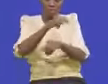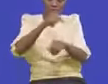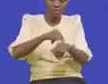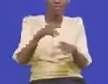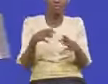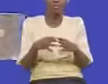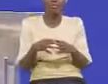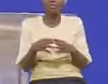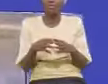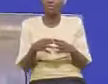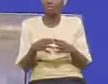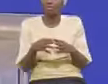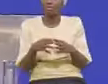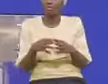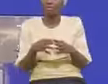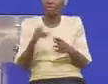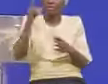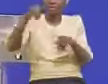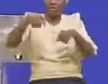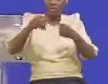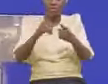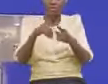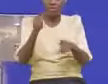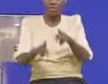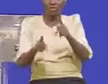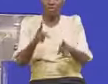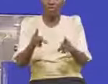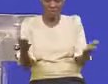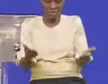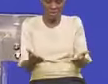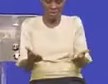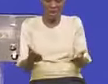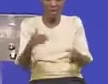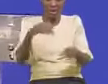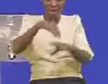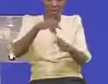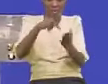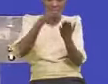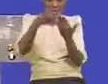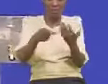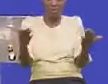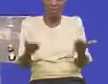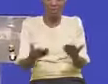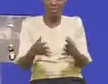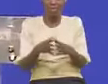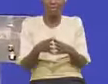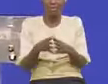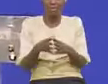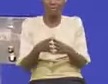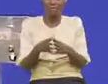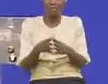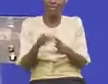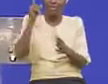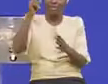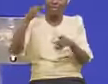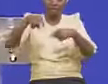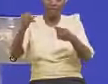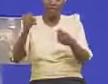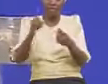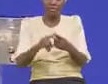bume. He goes to the people here at the Alpha location. Ajure tepeya la moyo kal mbomi moyo le miagbo